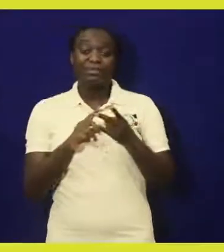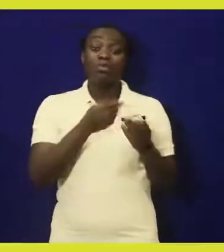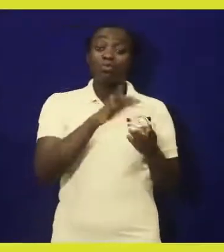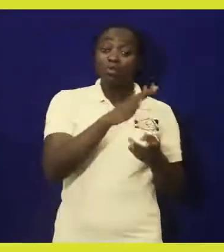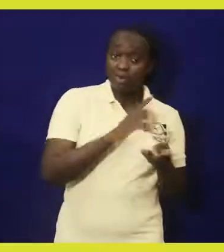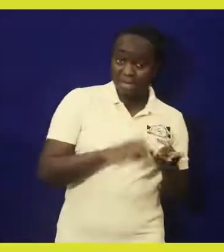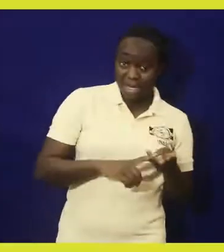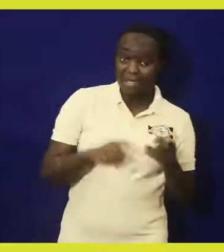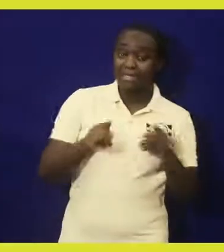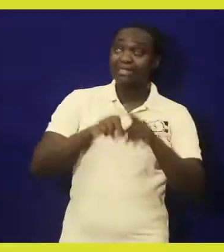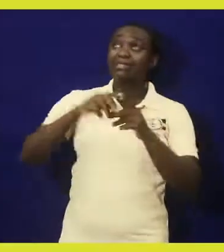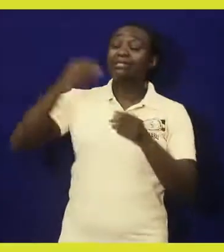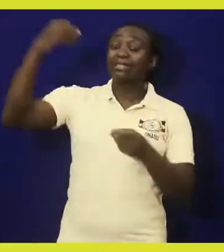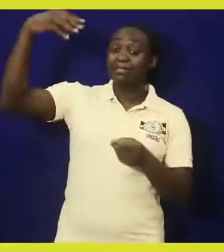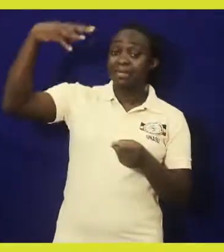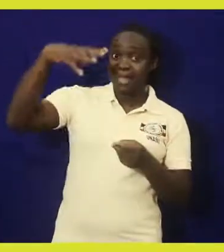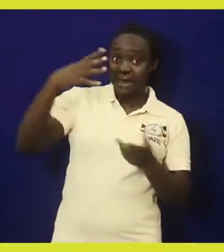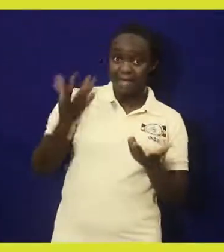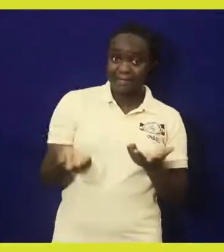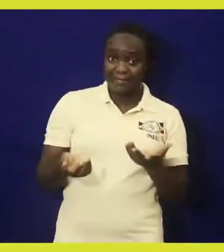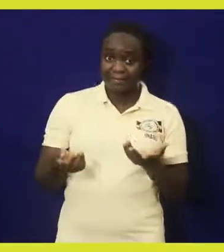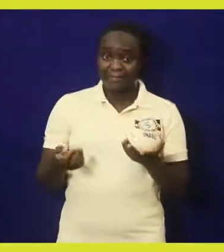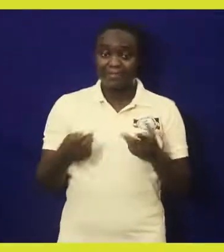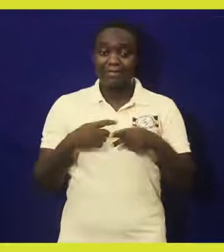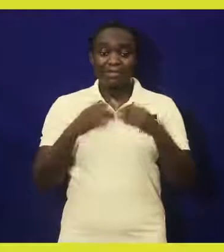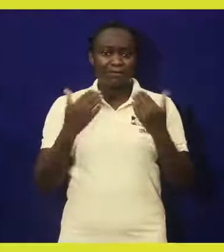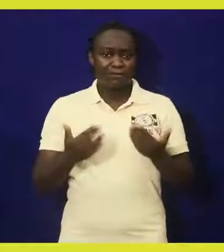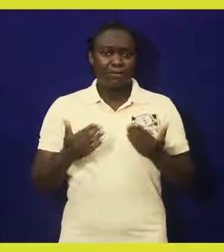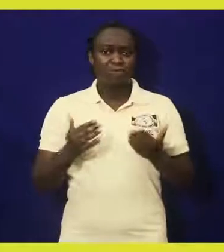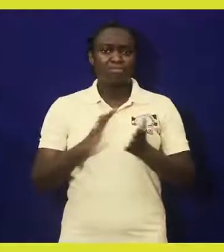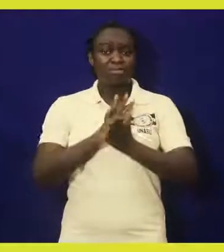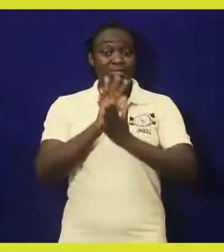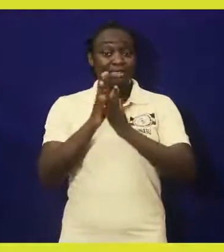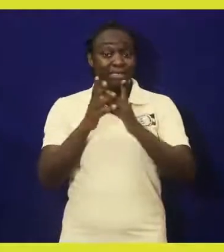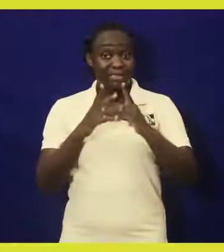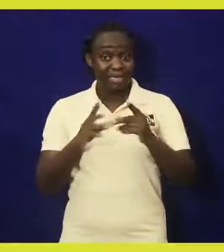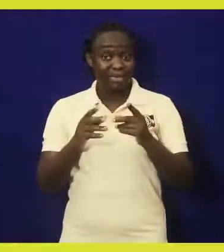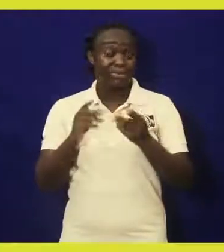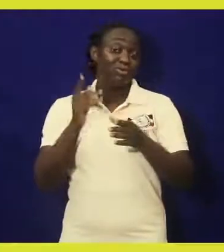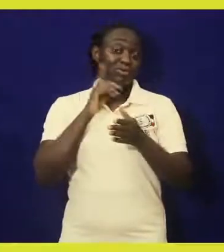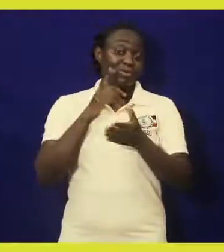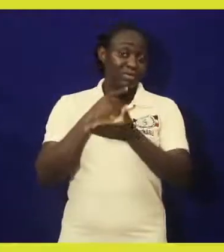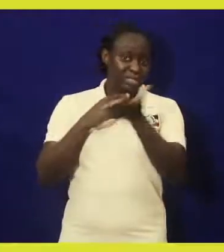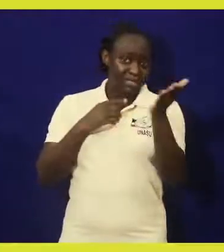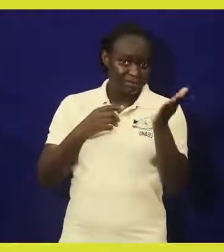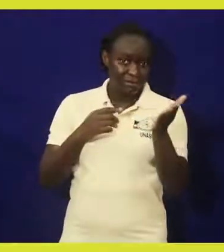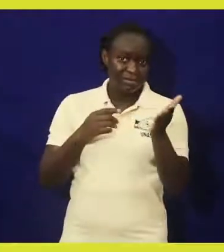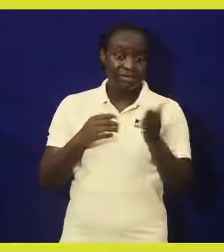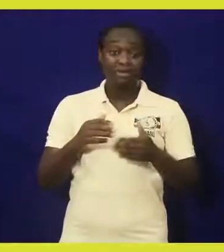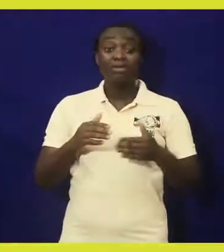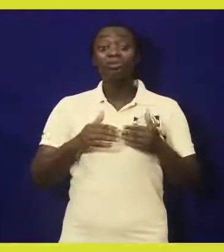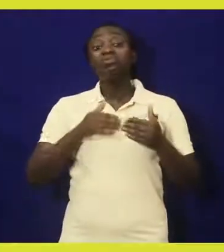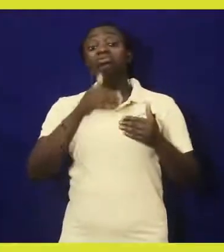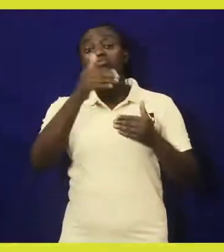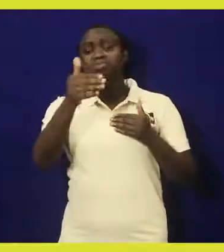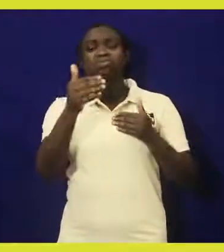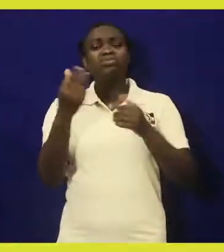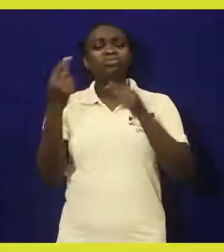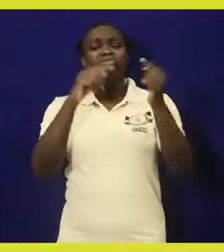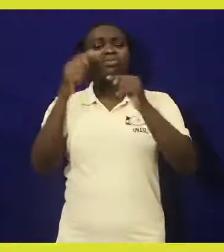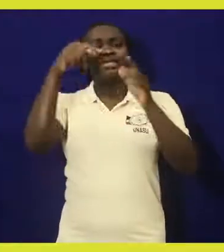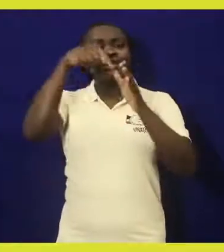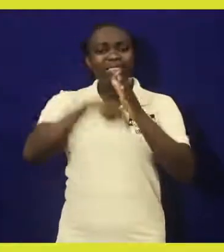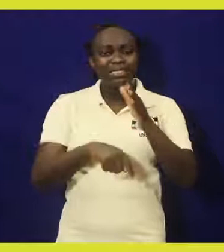For our friends of sign language, we shall learn more about carbon